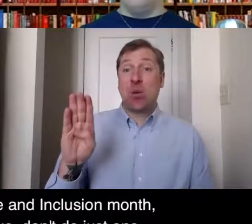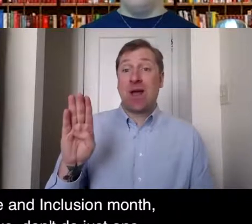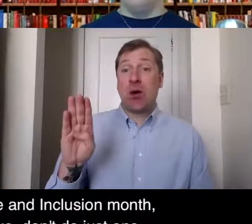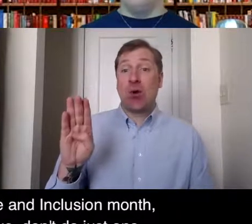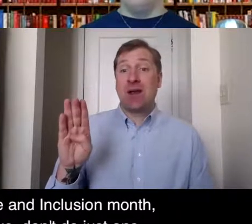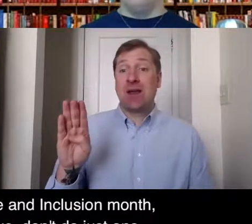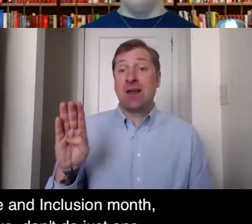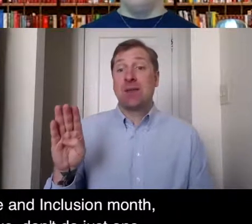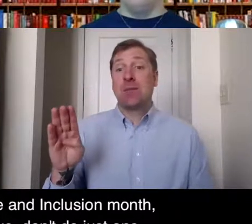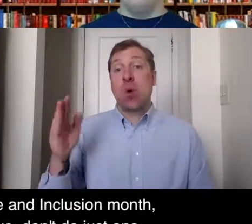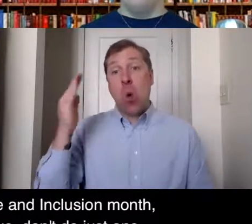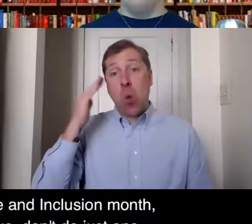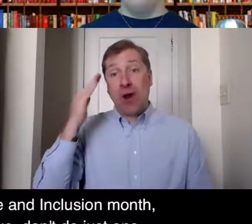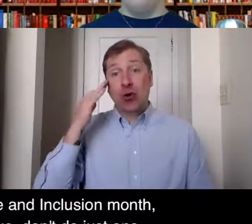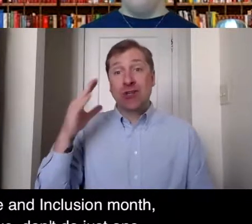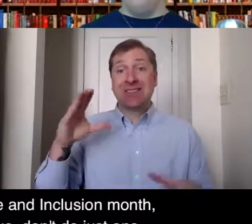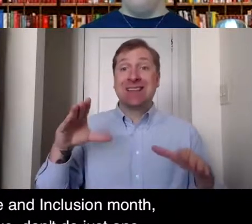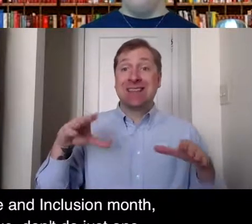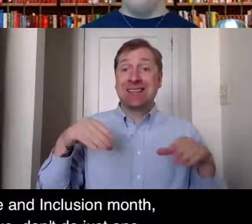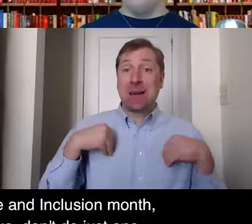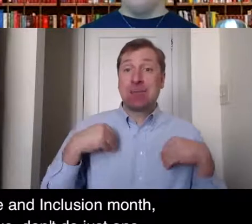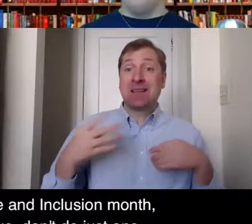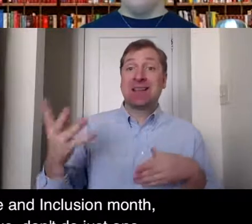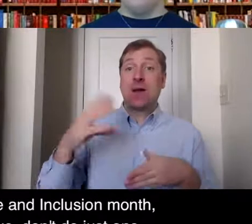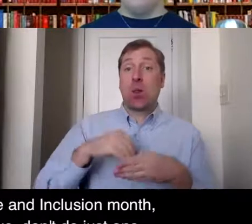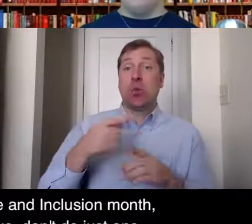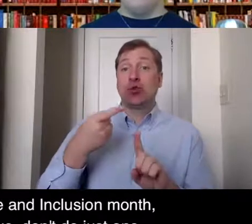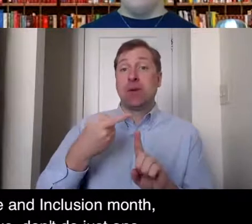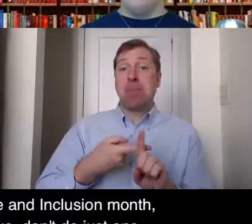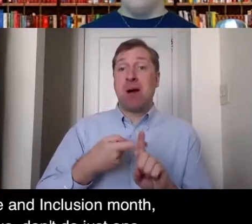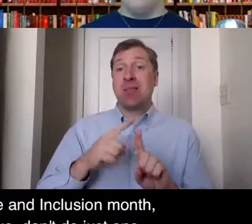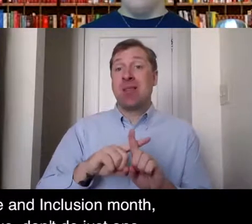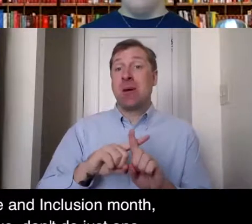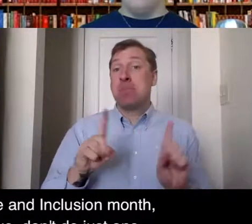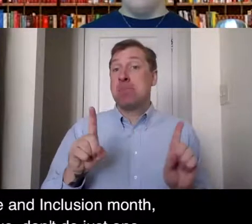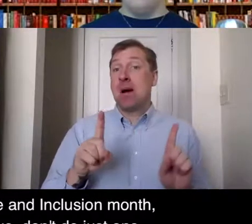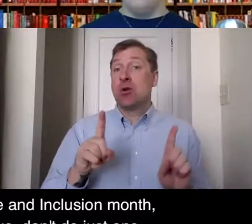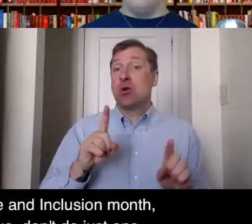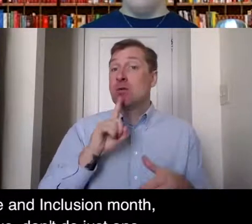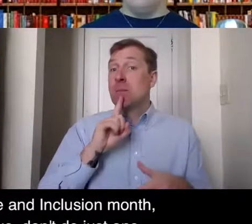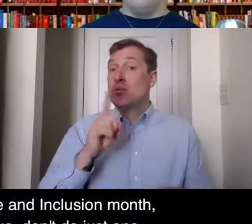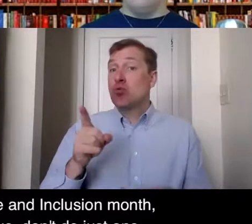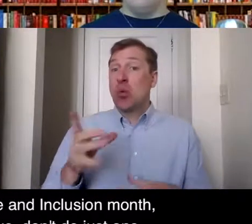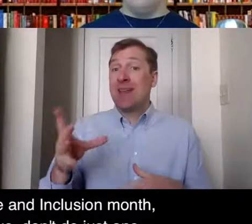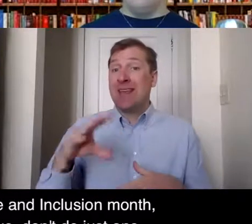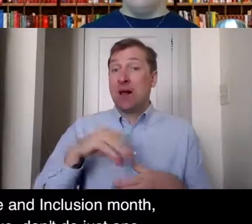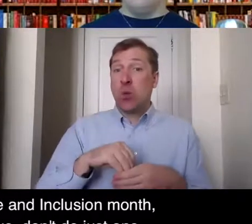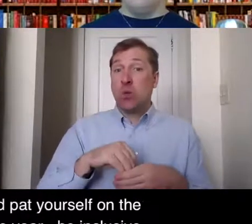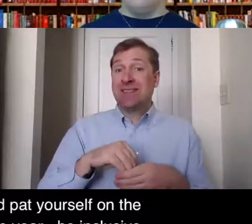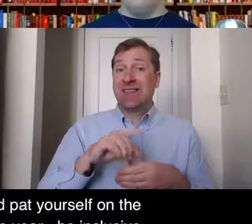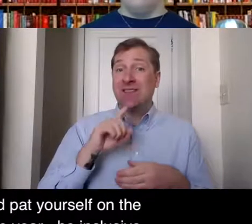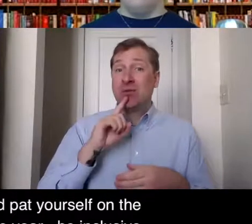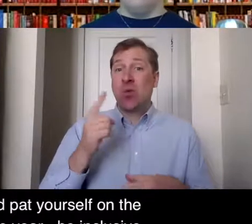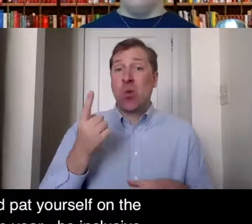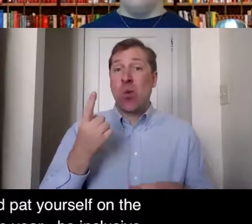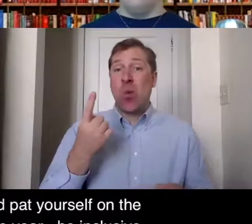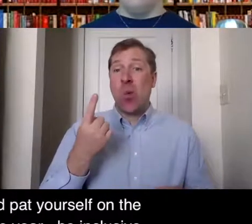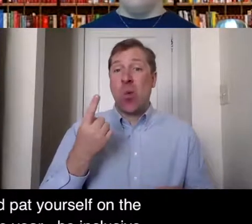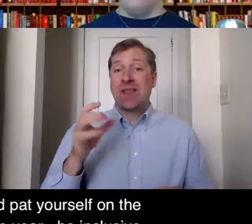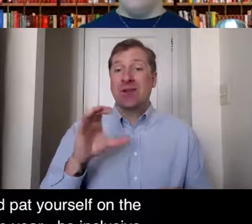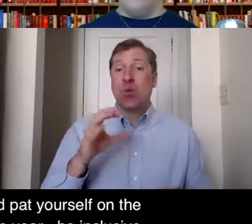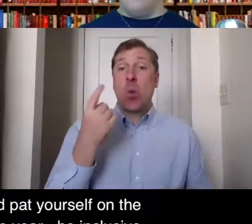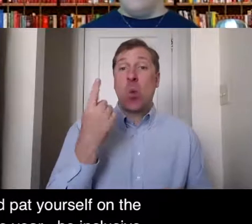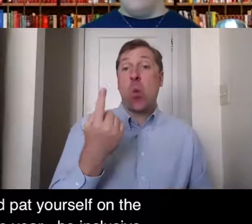Awareness, Acceptance, and Inclusion Month, but to be truly inclusive, don't do just one